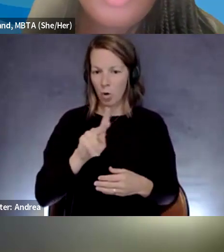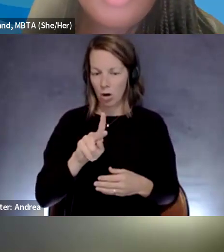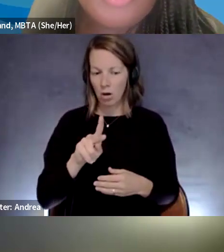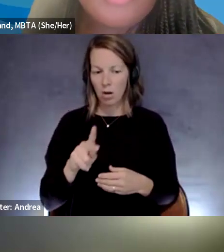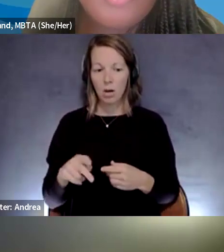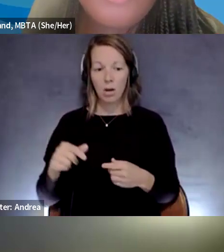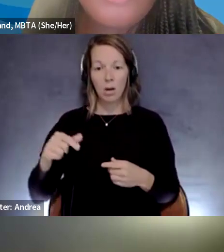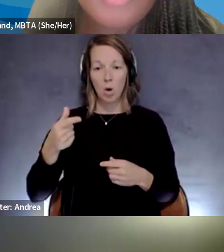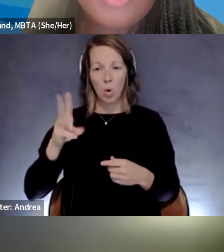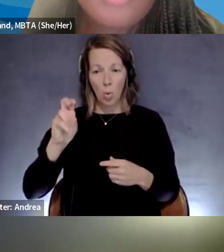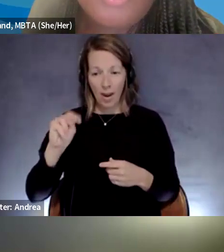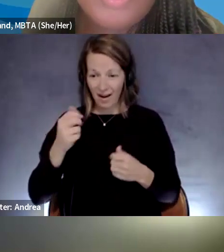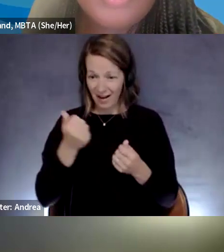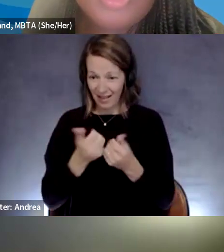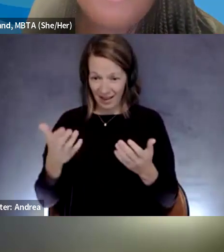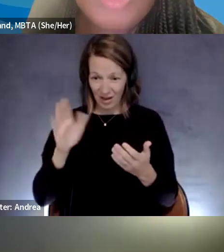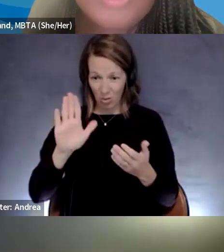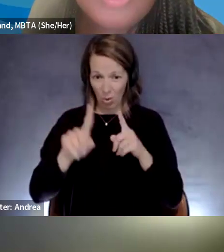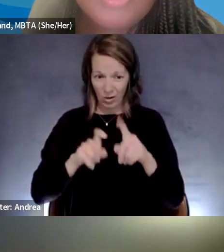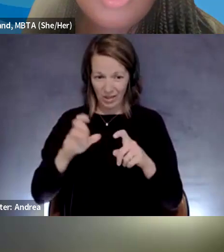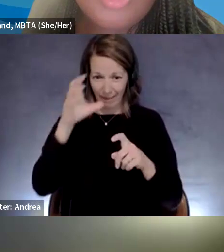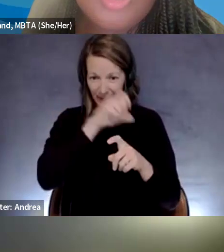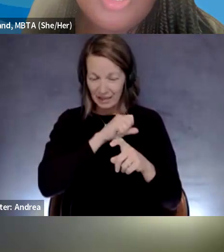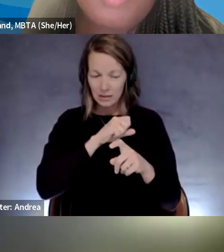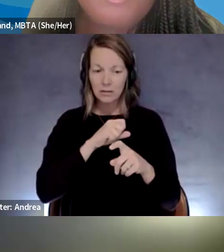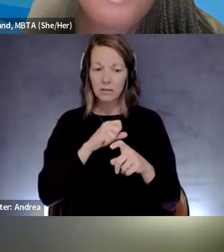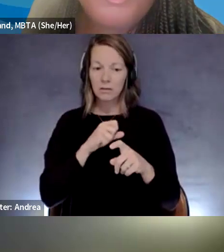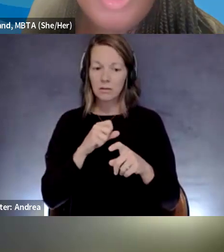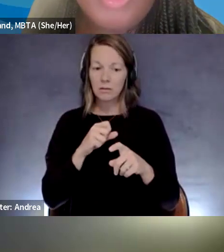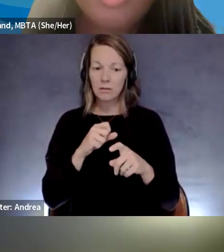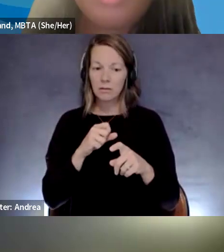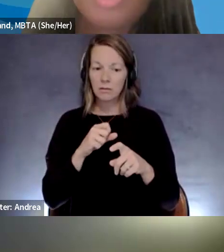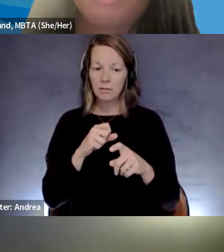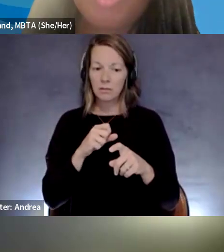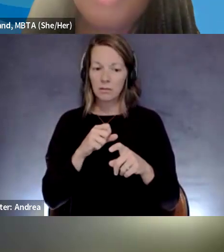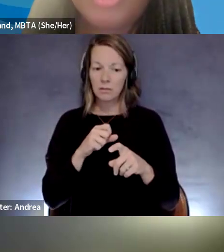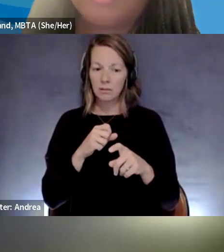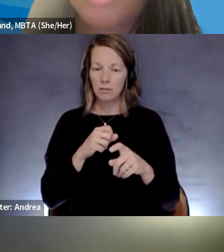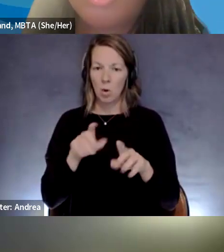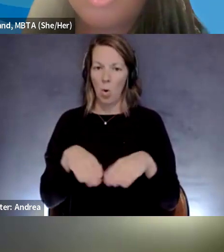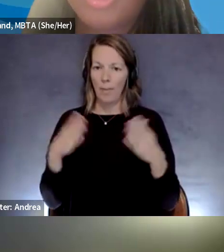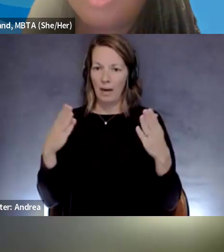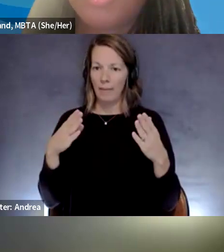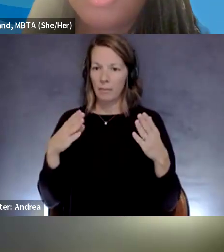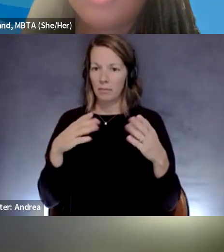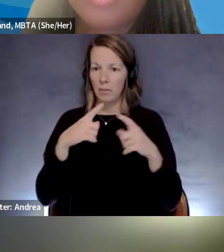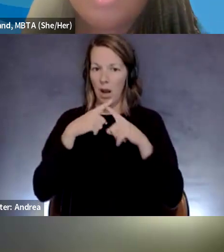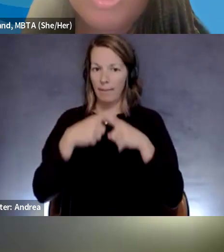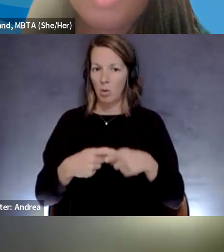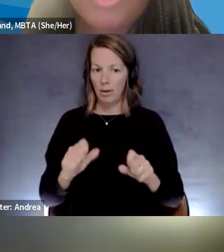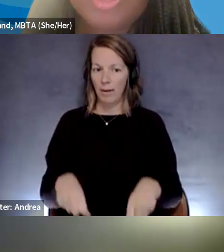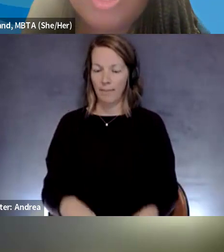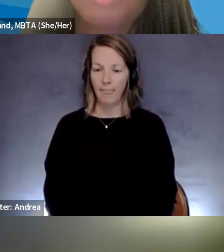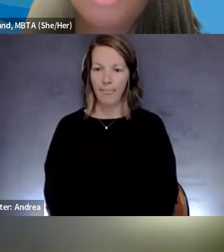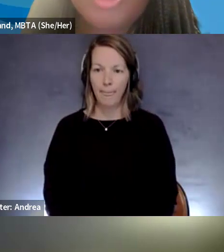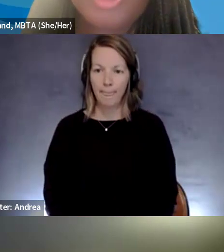if there's anything else in your question that I've missed, I am opening it up to you being unmuted. Just want to